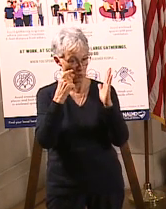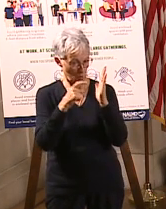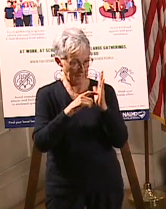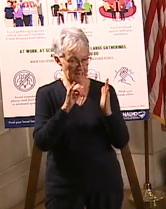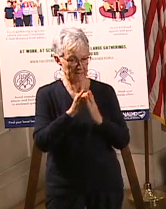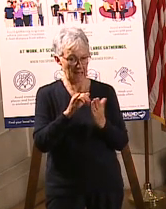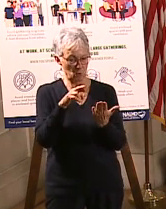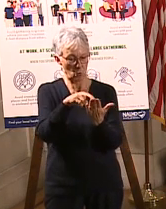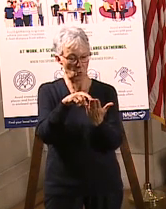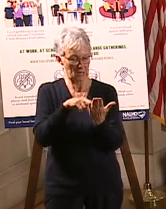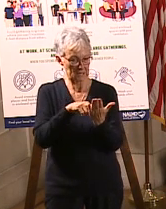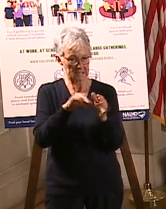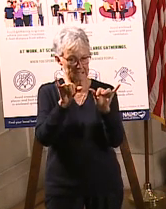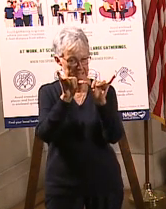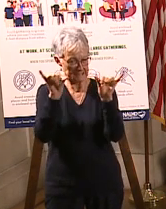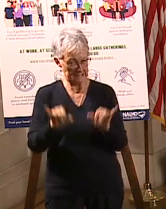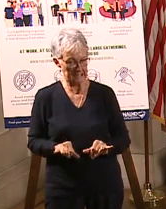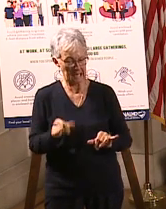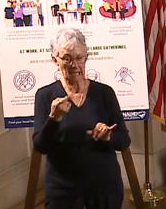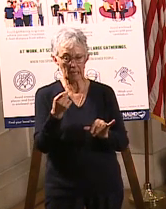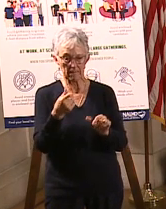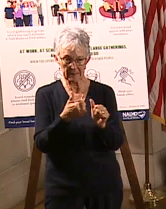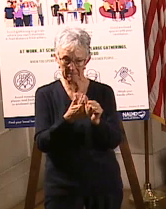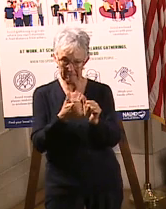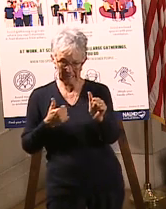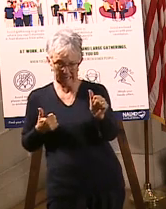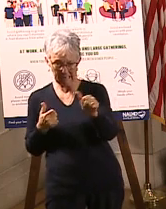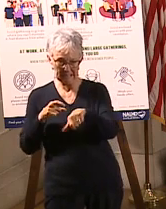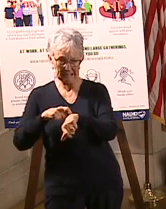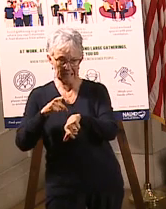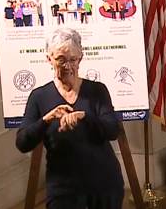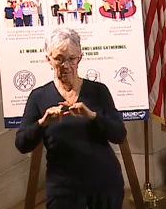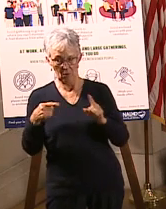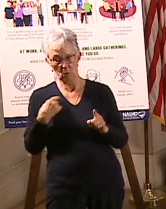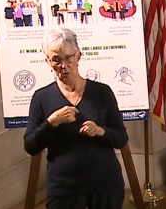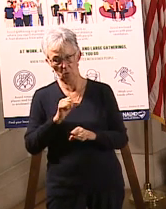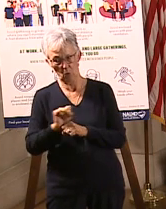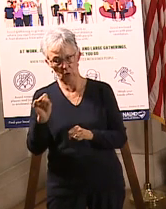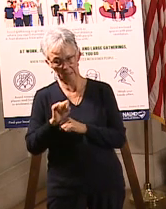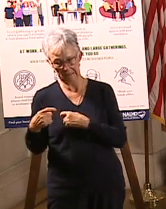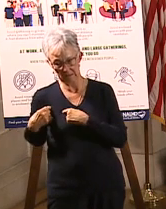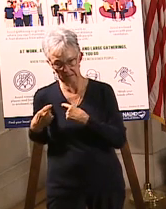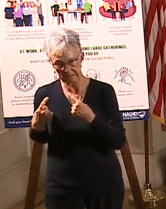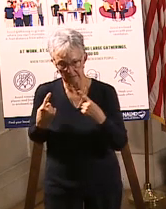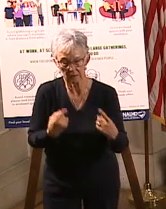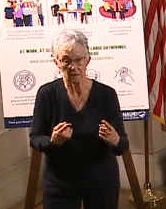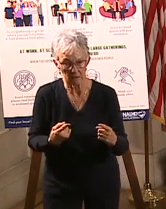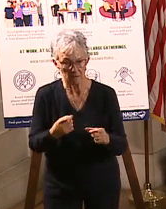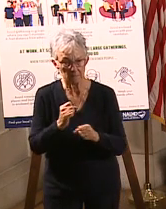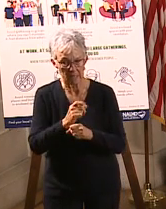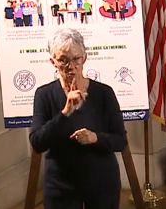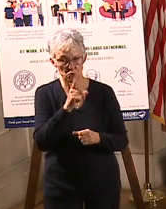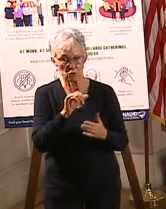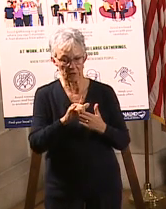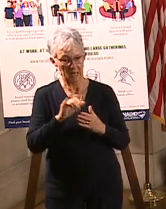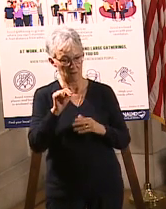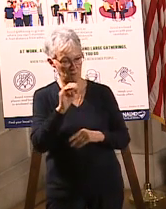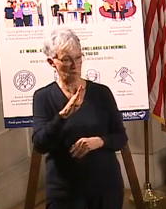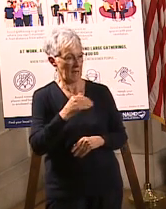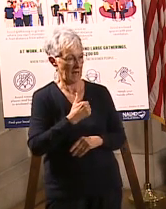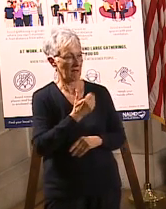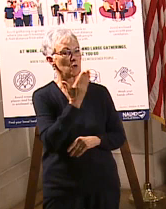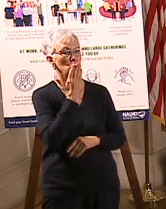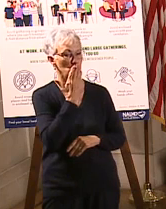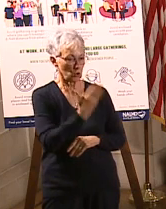registration system is slightly behind schedule, but we have been working on this for quite a while and want to ensure Nebraska has a sound product so we are not